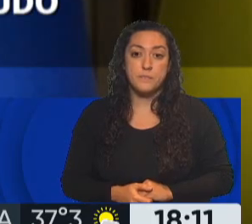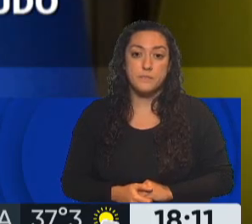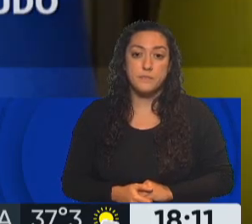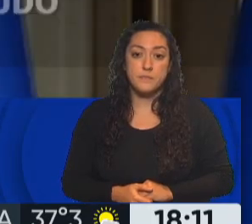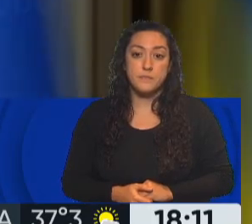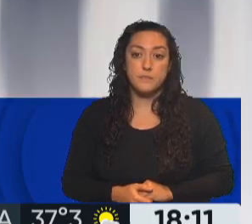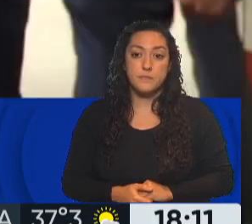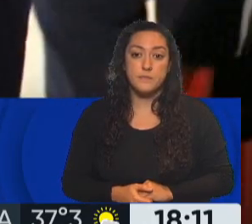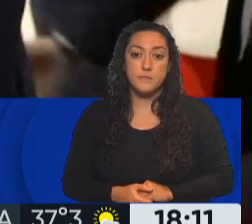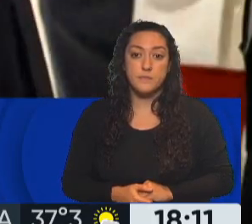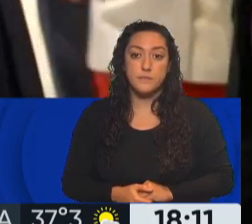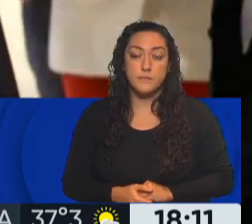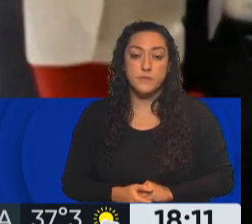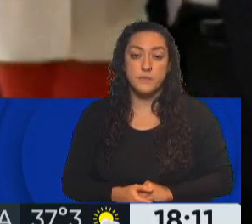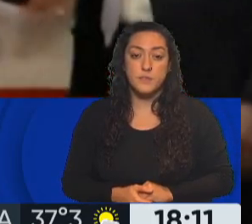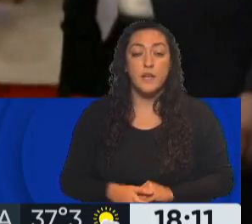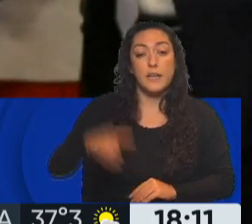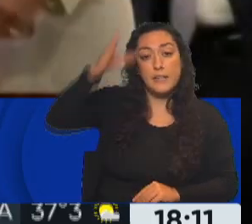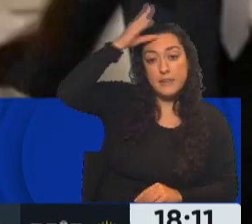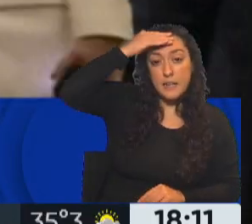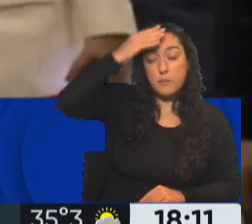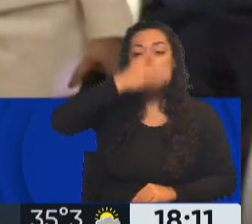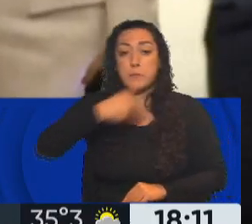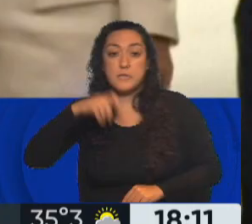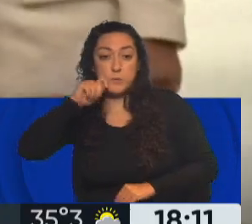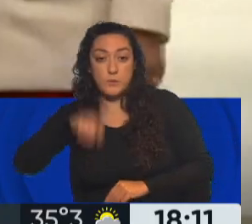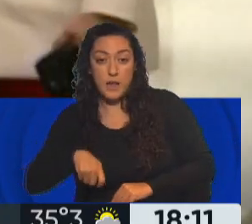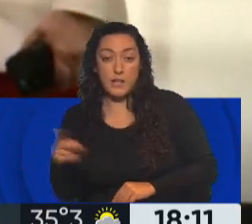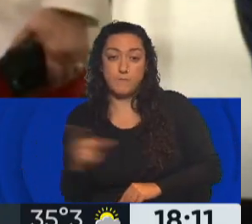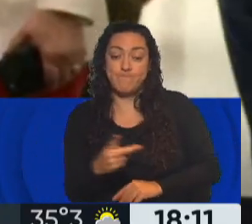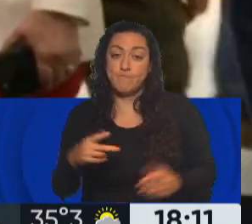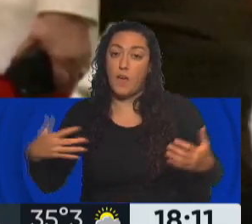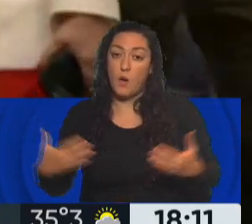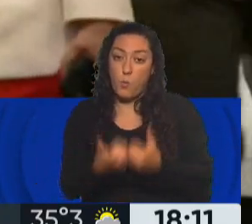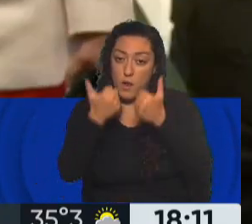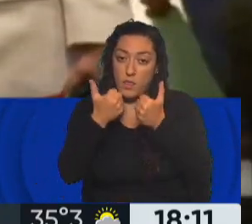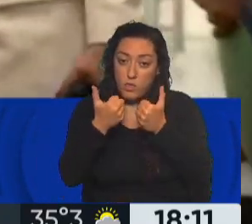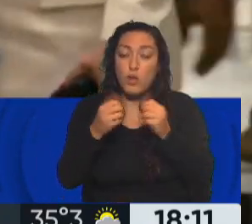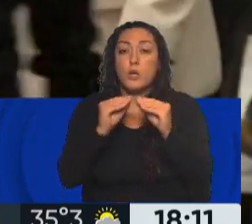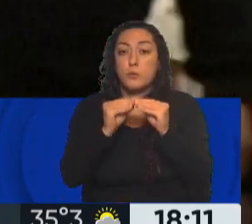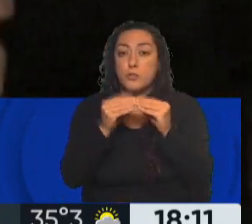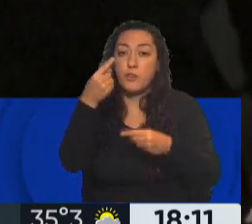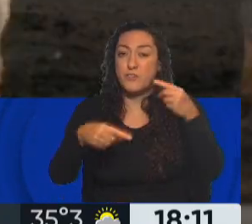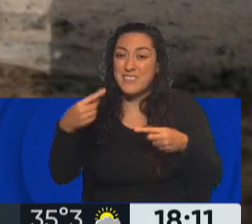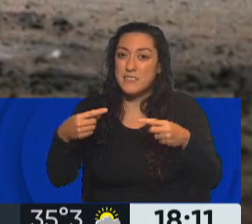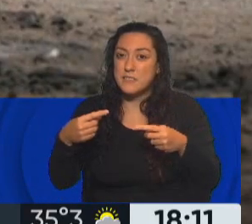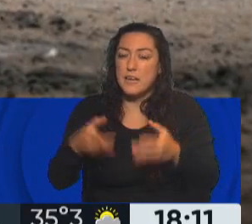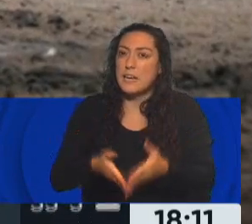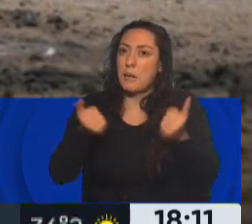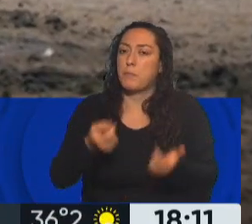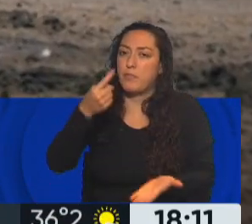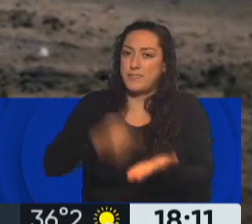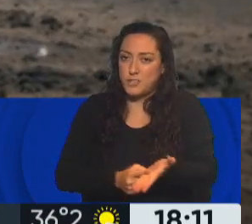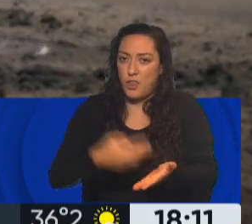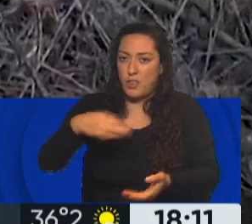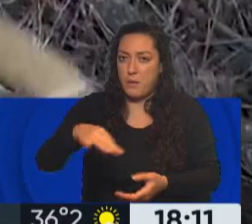all Ukrainians. Tanto Trump como Zelensky coinciden en algo: por motivos diferentes deben actuar con rapidez, por lo que es posible que